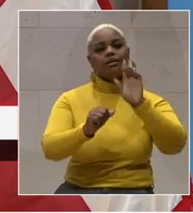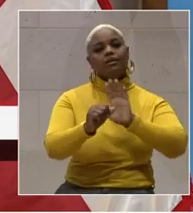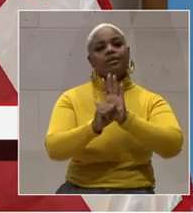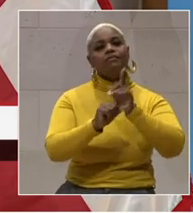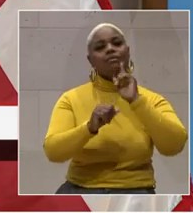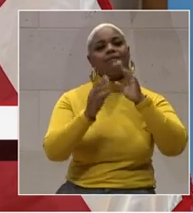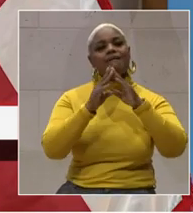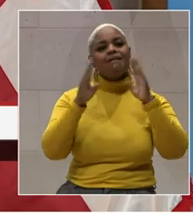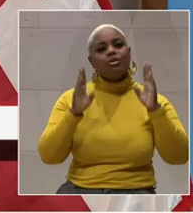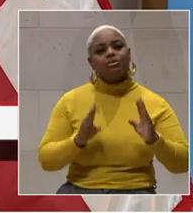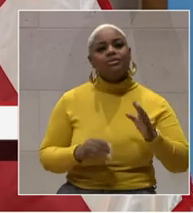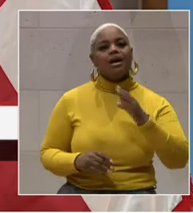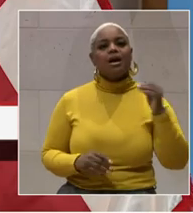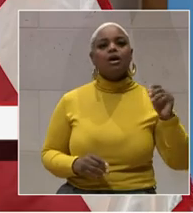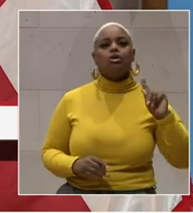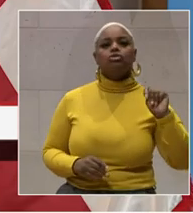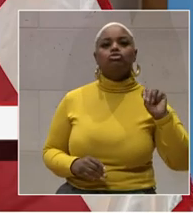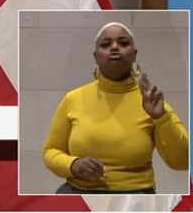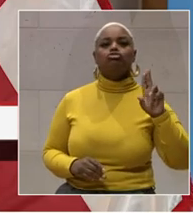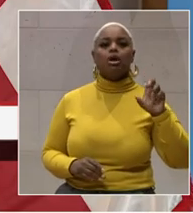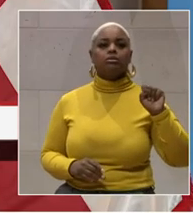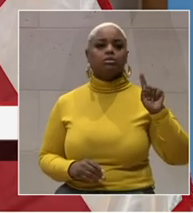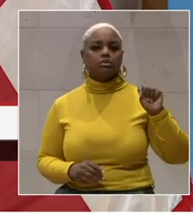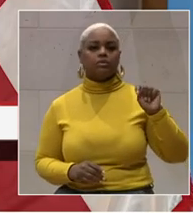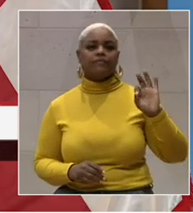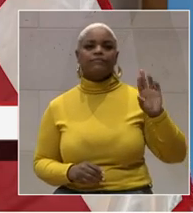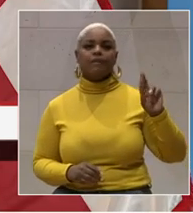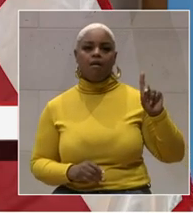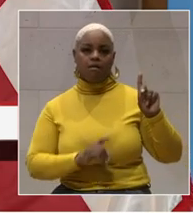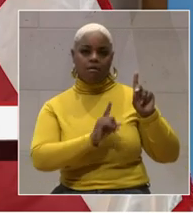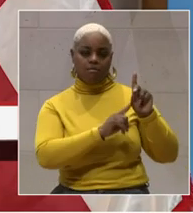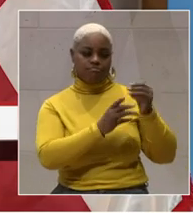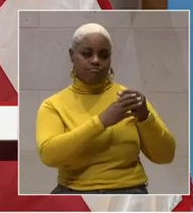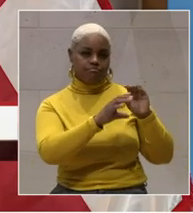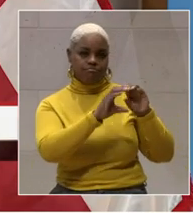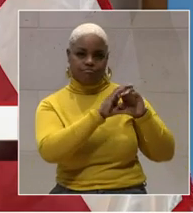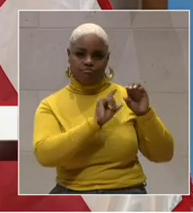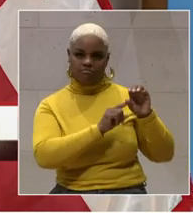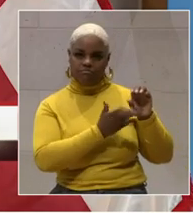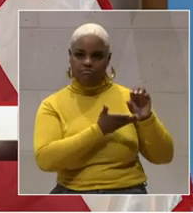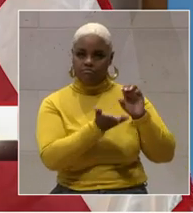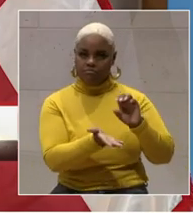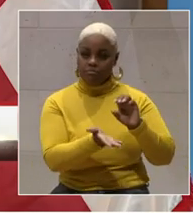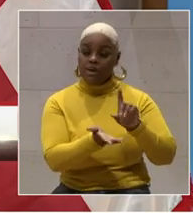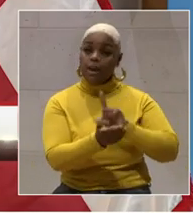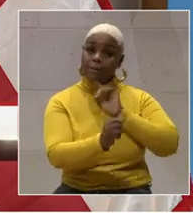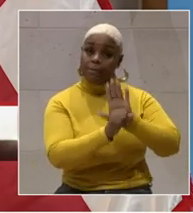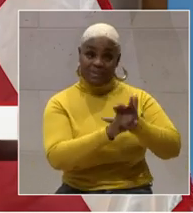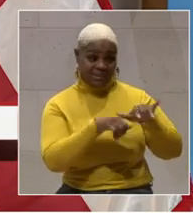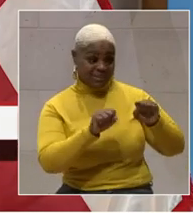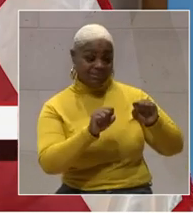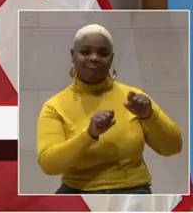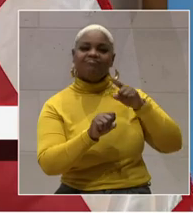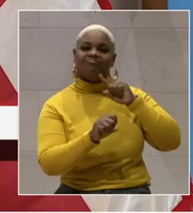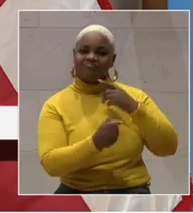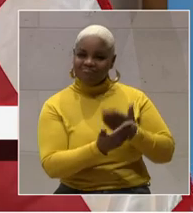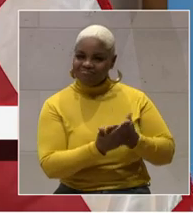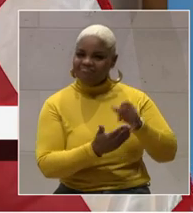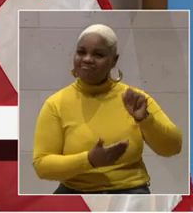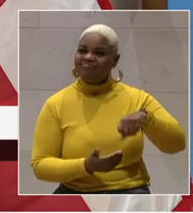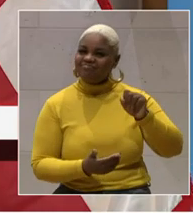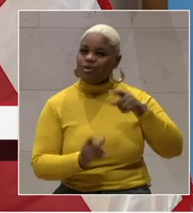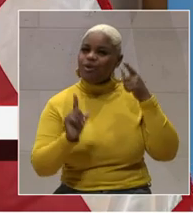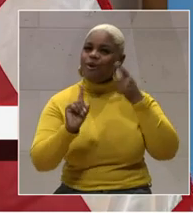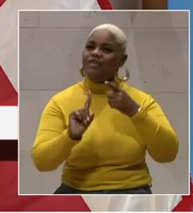exceeded actually the $100 million per year we committed. But because we've been able to do that, we